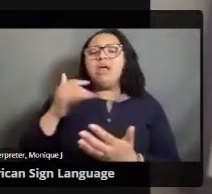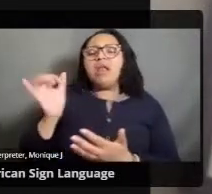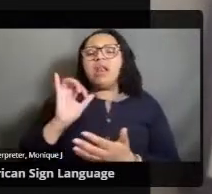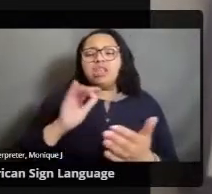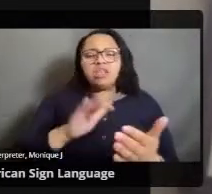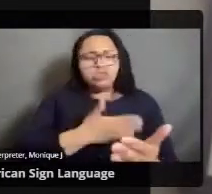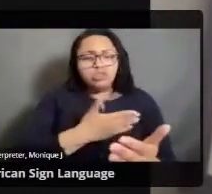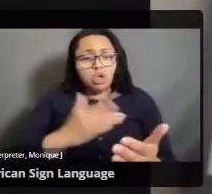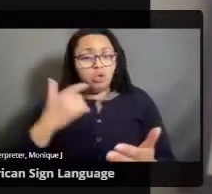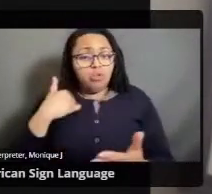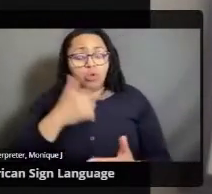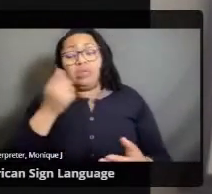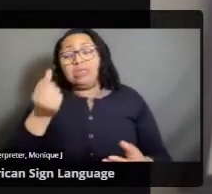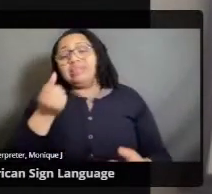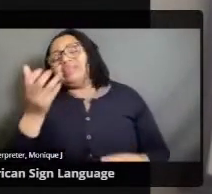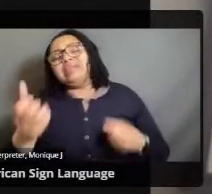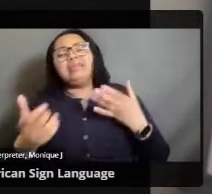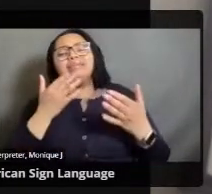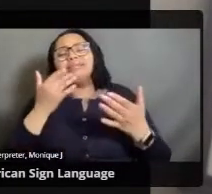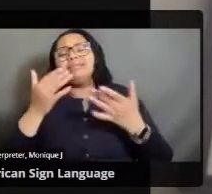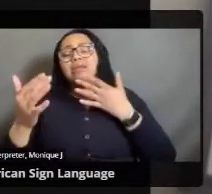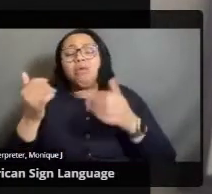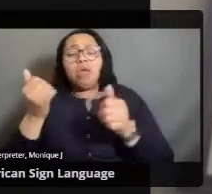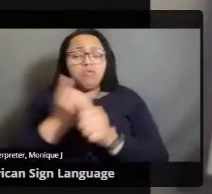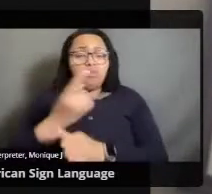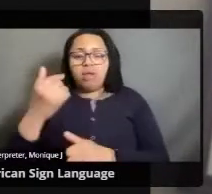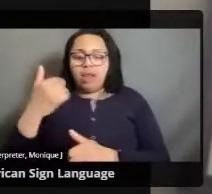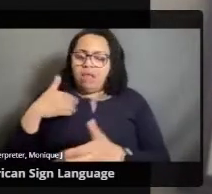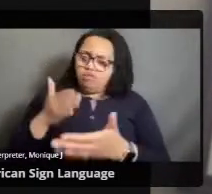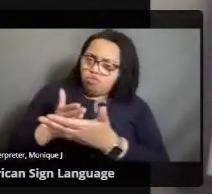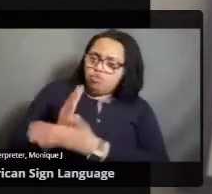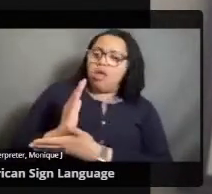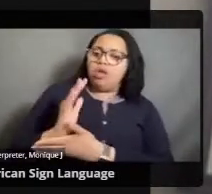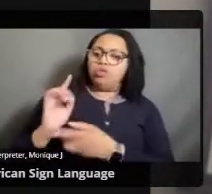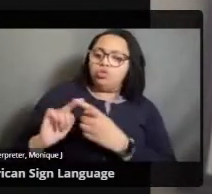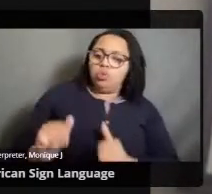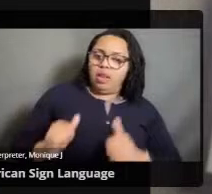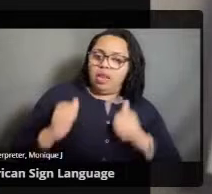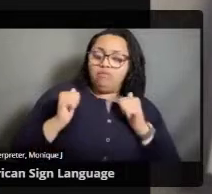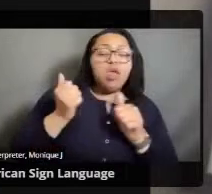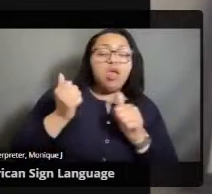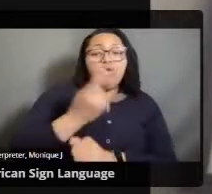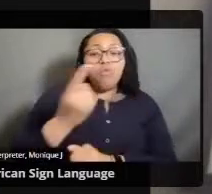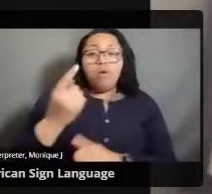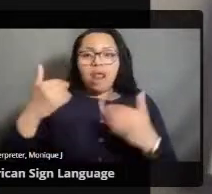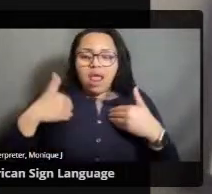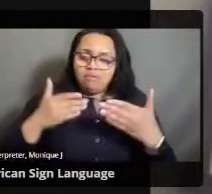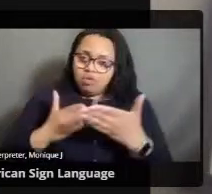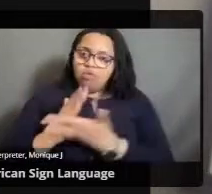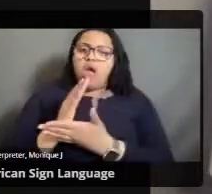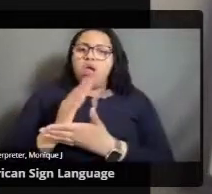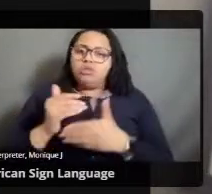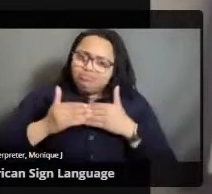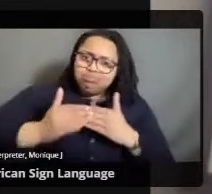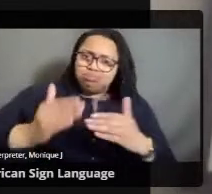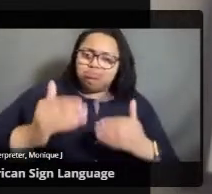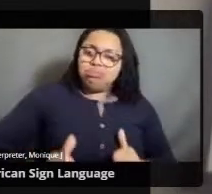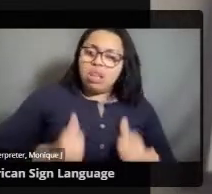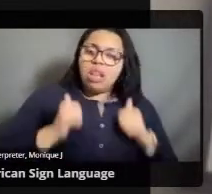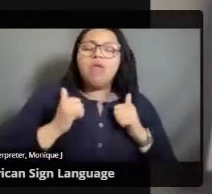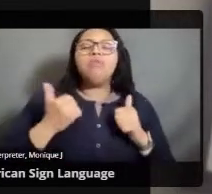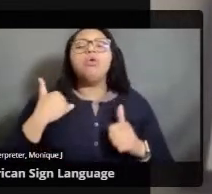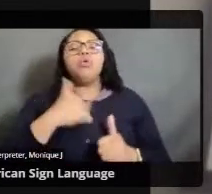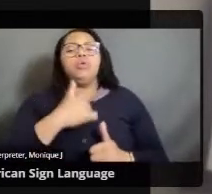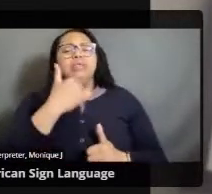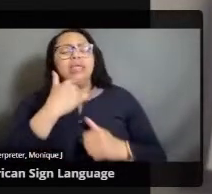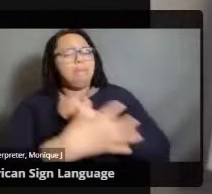sing, where everybody's got the right to live. That everybody's got the right to live. We say poverty